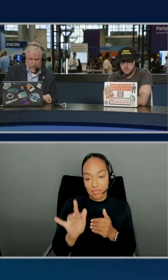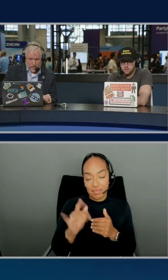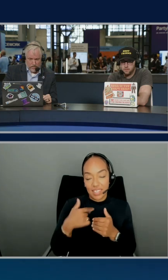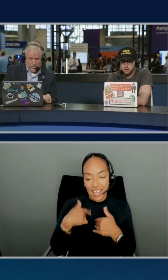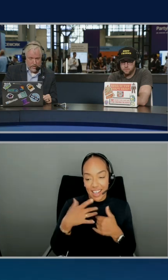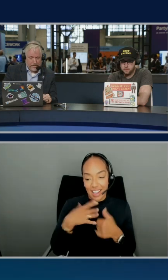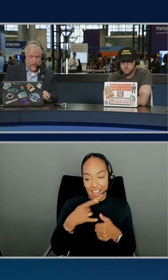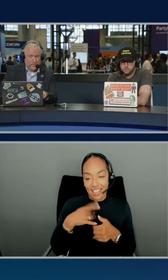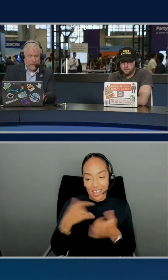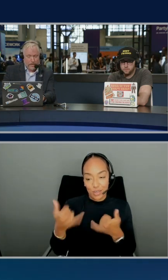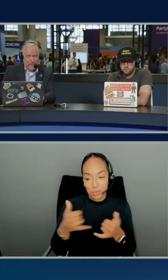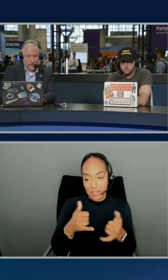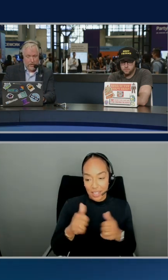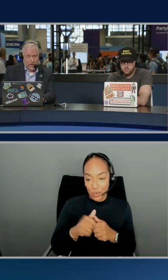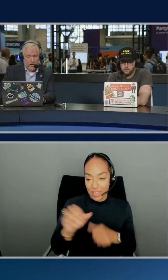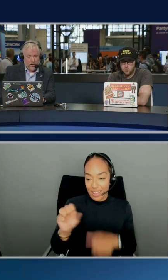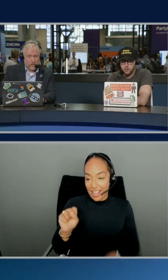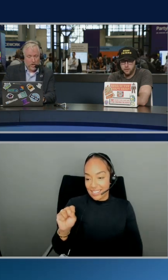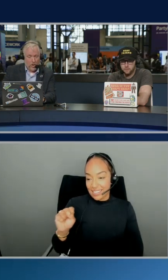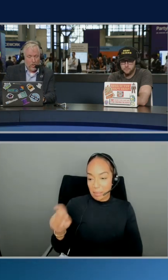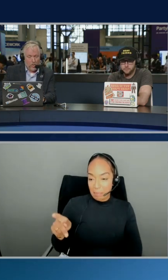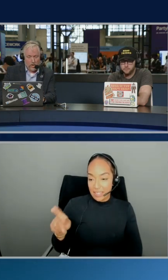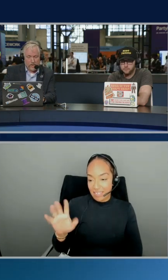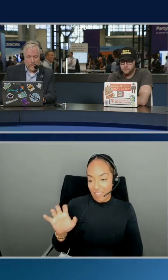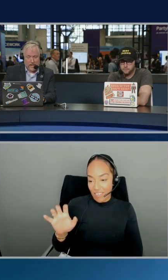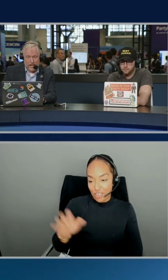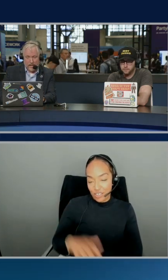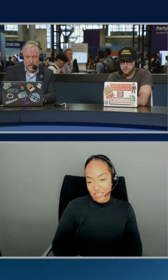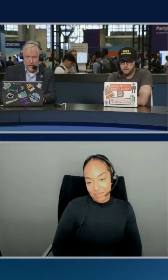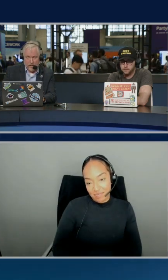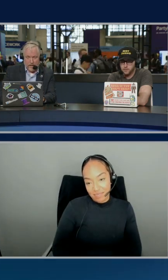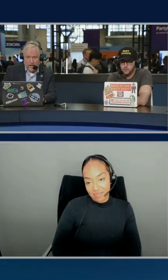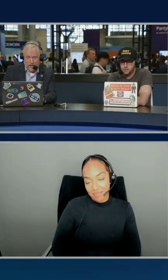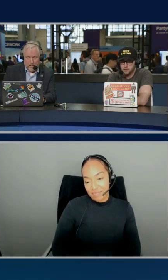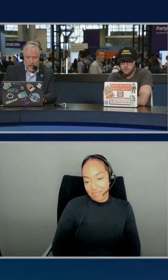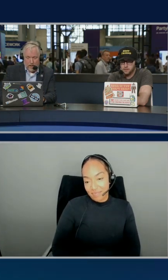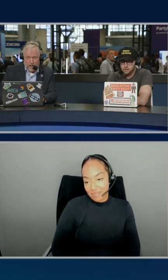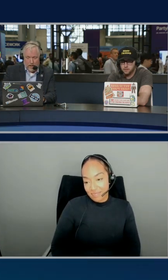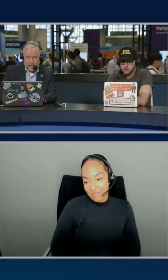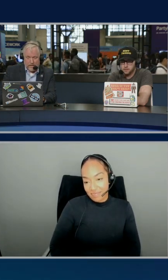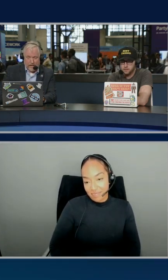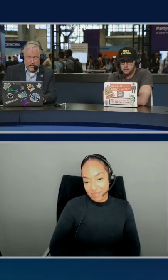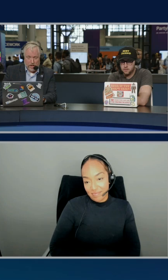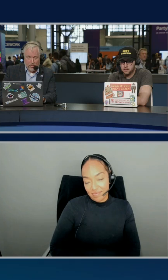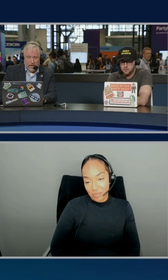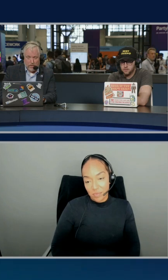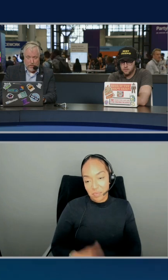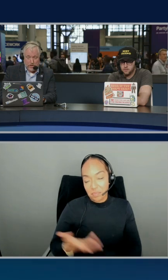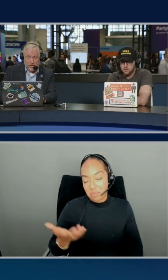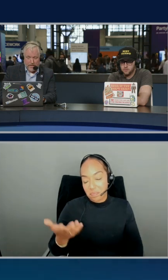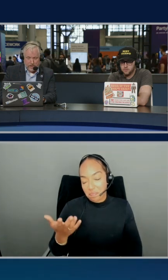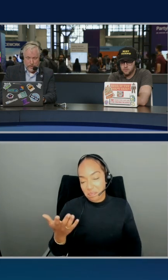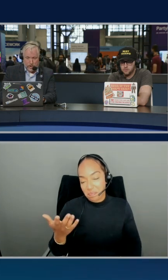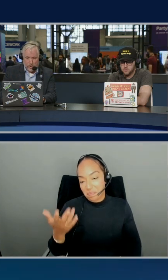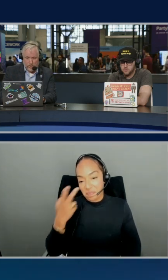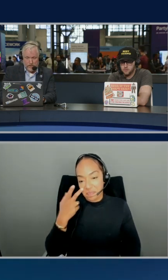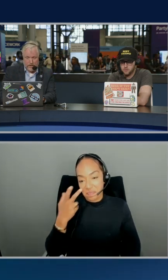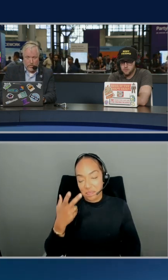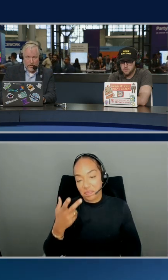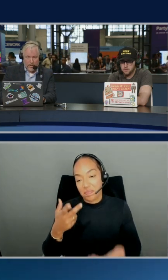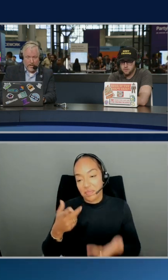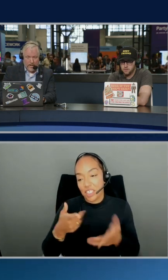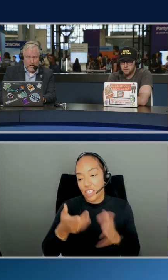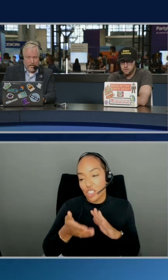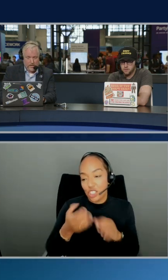with the S&P 500. Oh, yeah. So let's let's say, generate the percentage returns